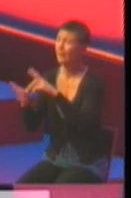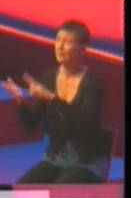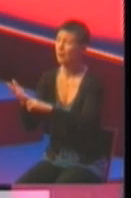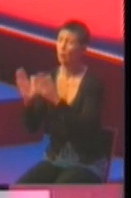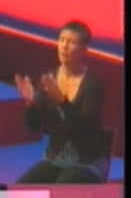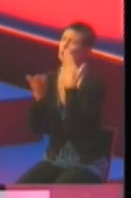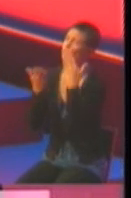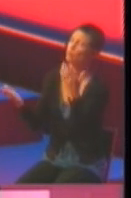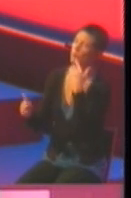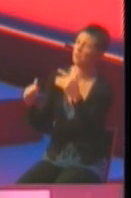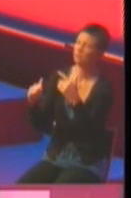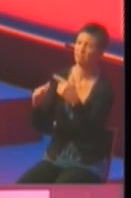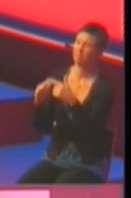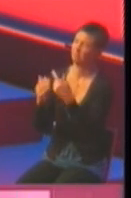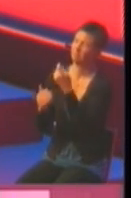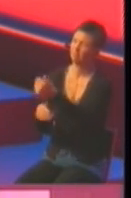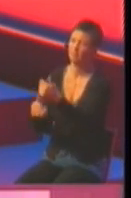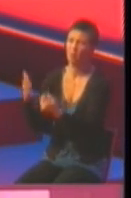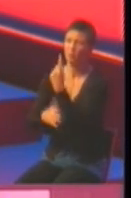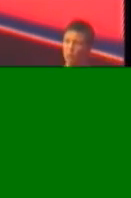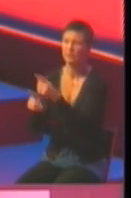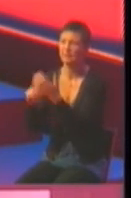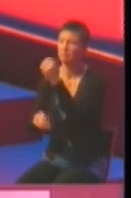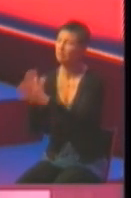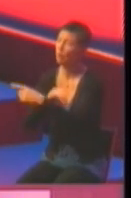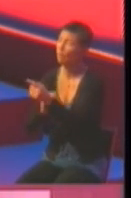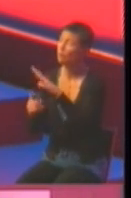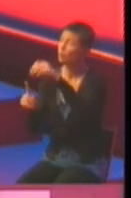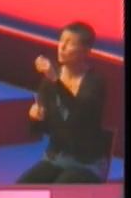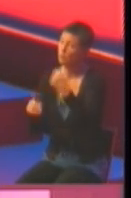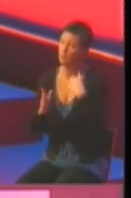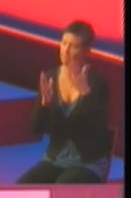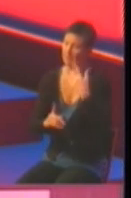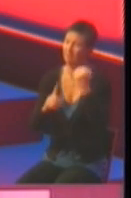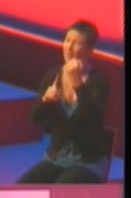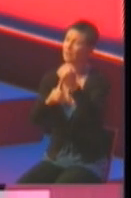the shallow opportunism of the Tories, and we must fight to win.